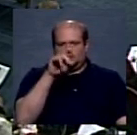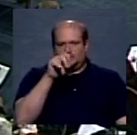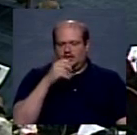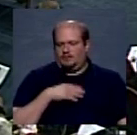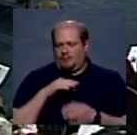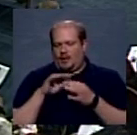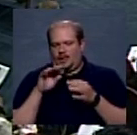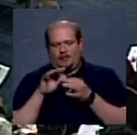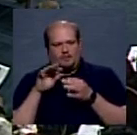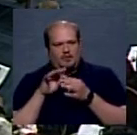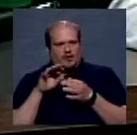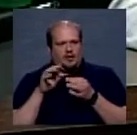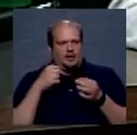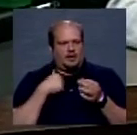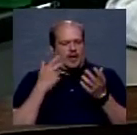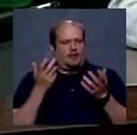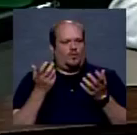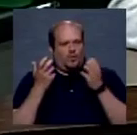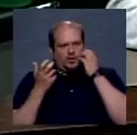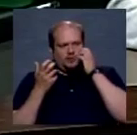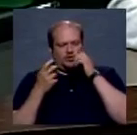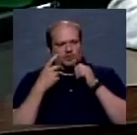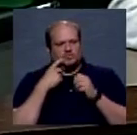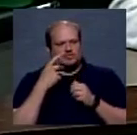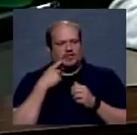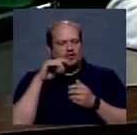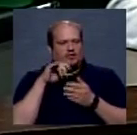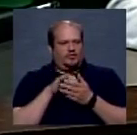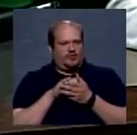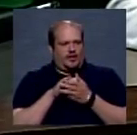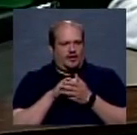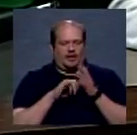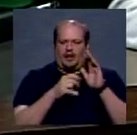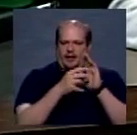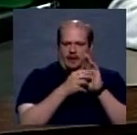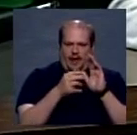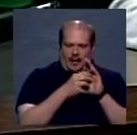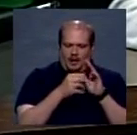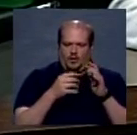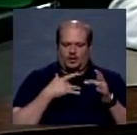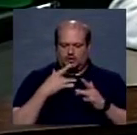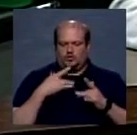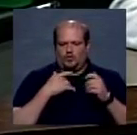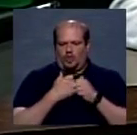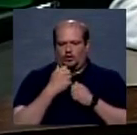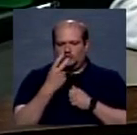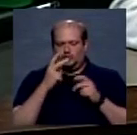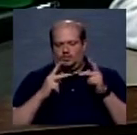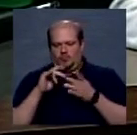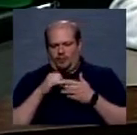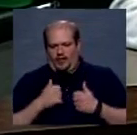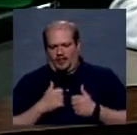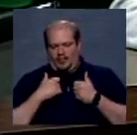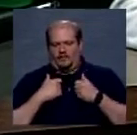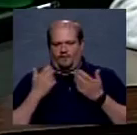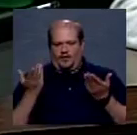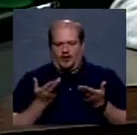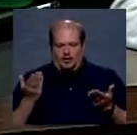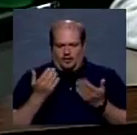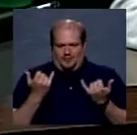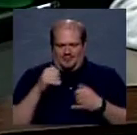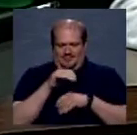comment is that I just want to say that and echo concerns of two of my constituents that's present tonight, is